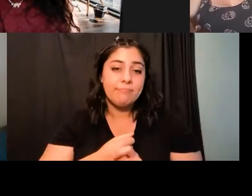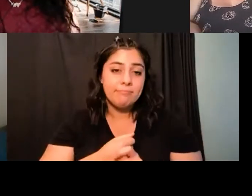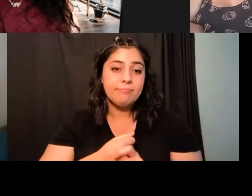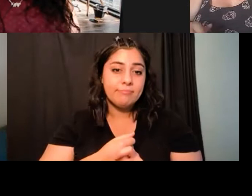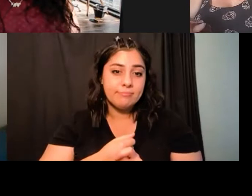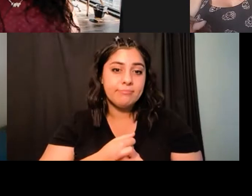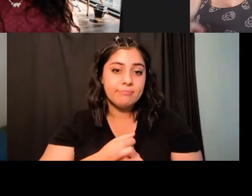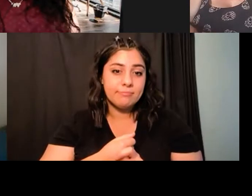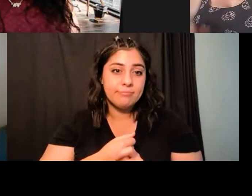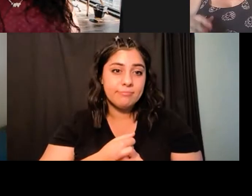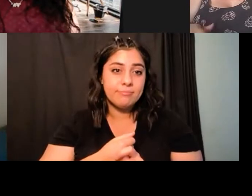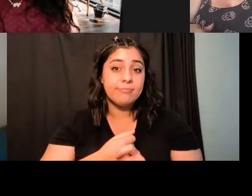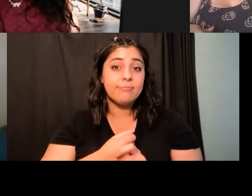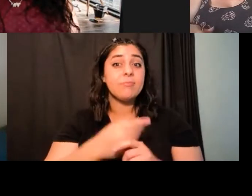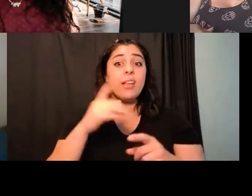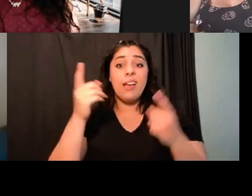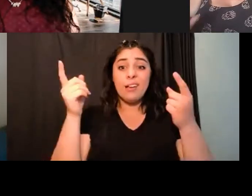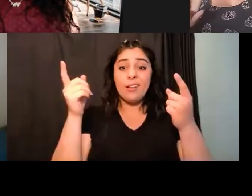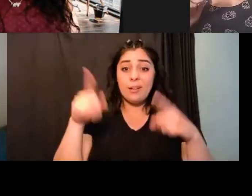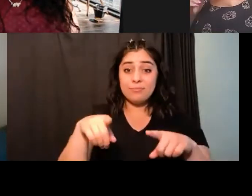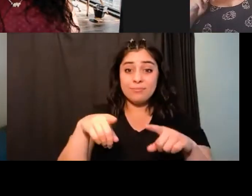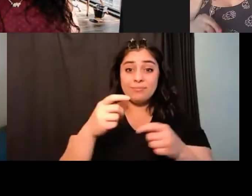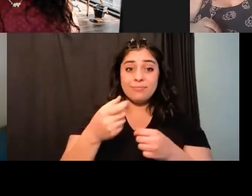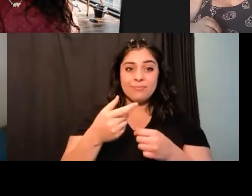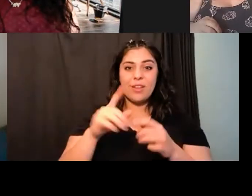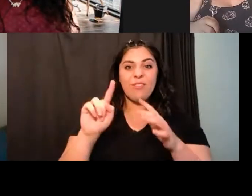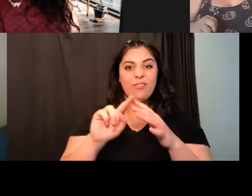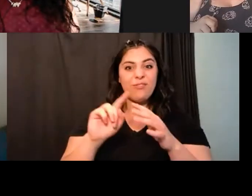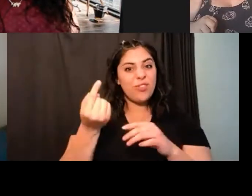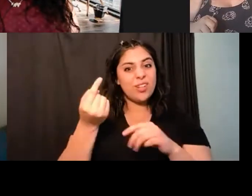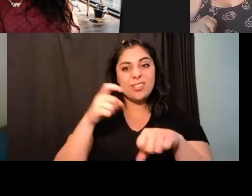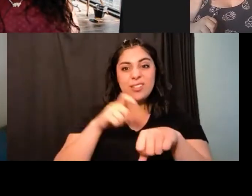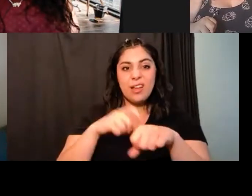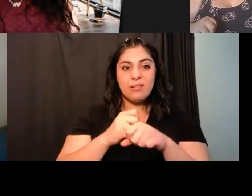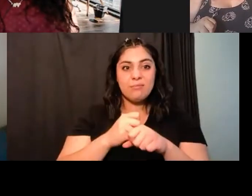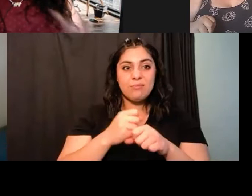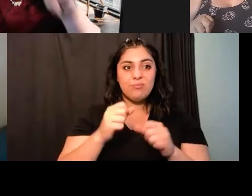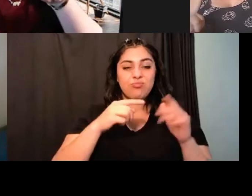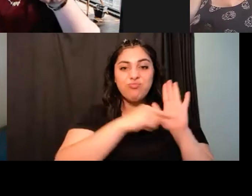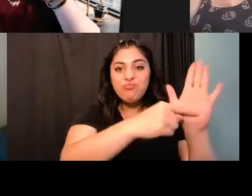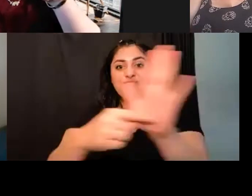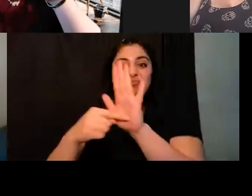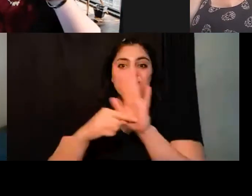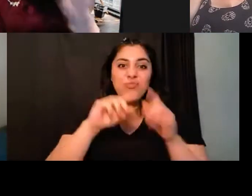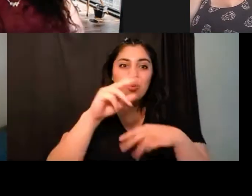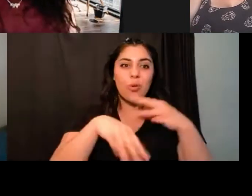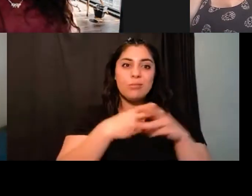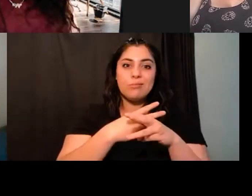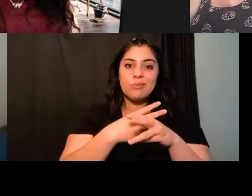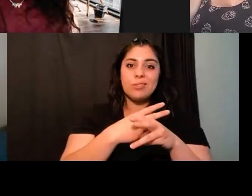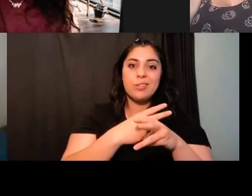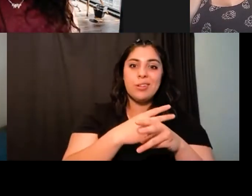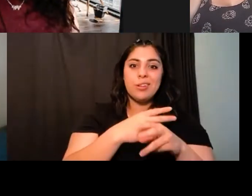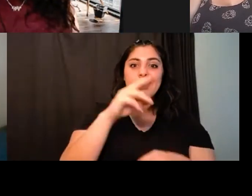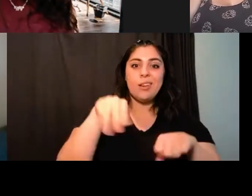debuted at the National Black Theater in New York 3 years ago, Vanessa? About right? About 3 years ago.